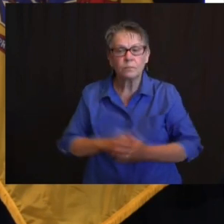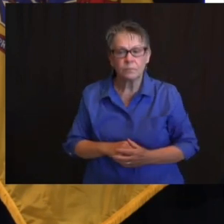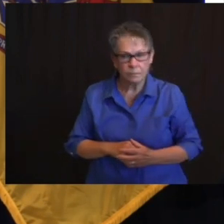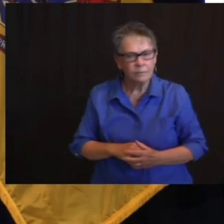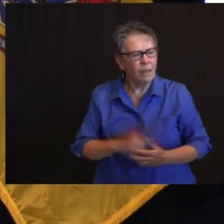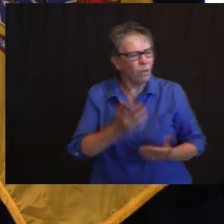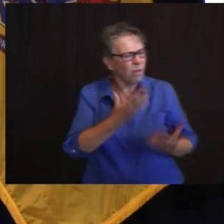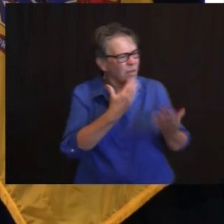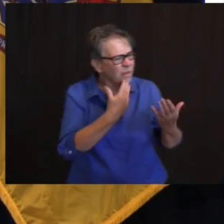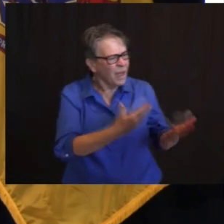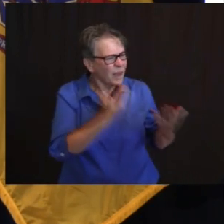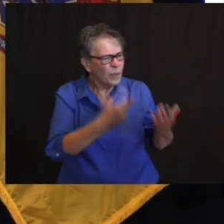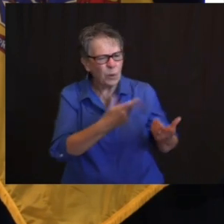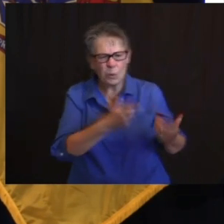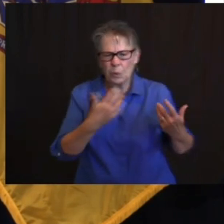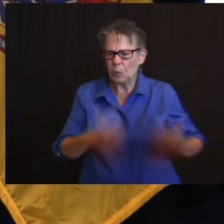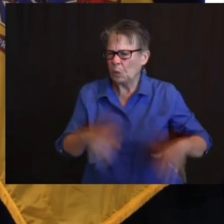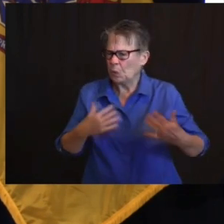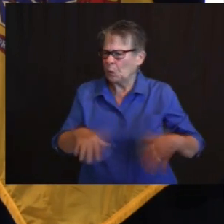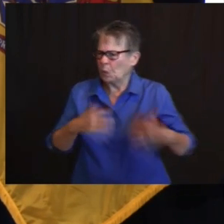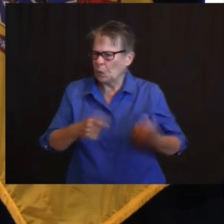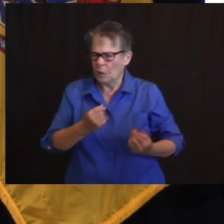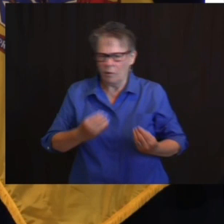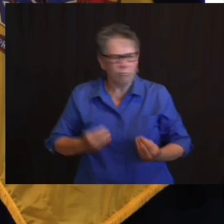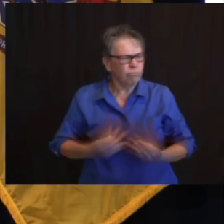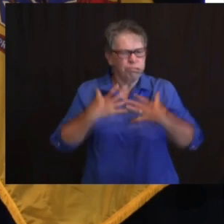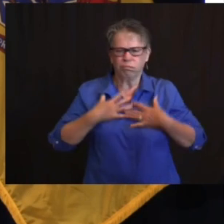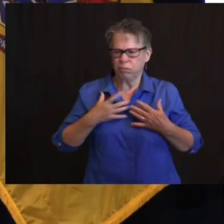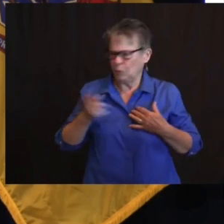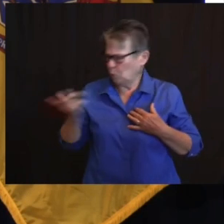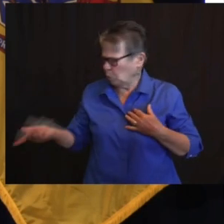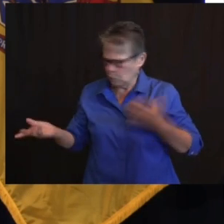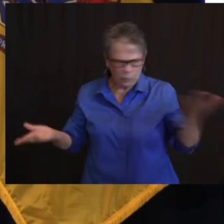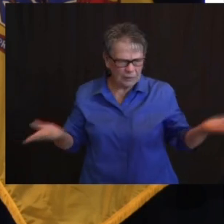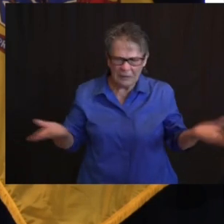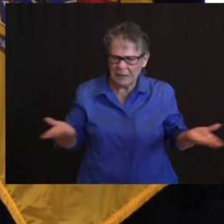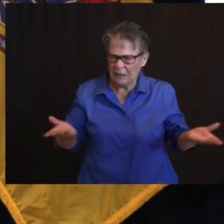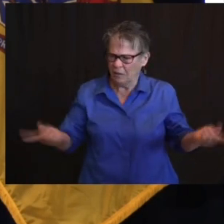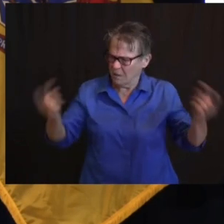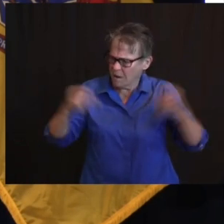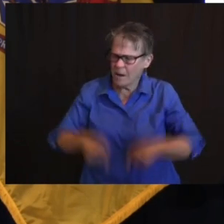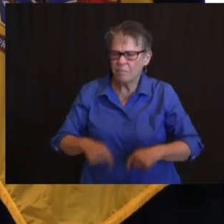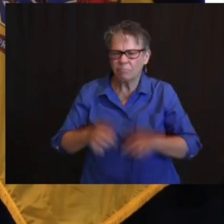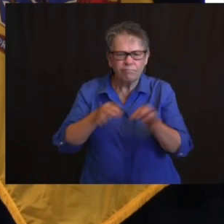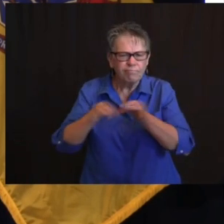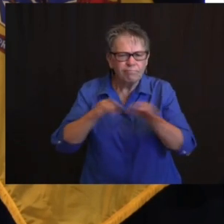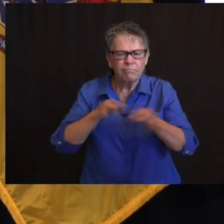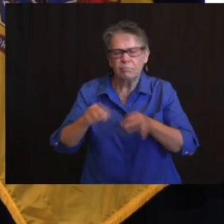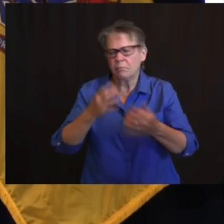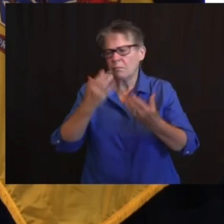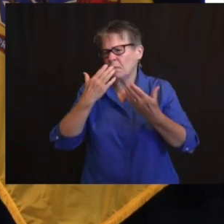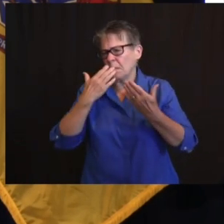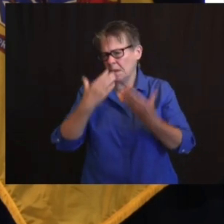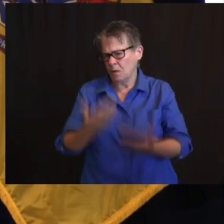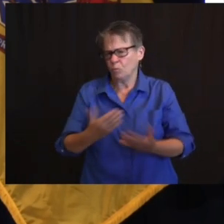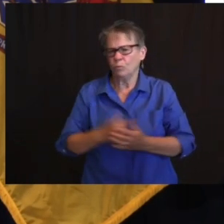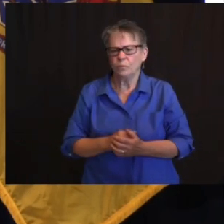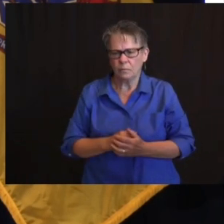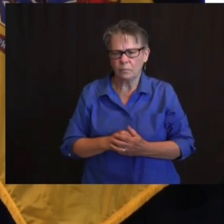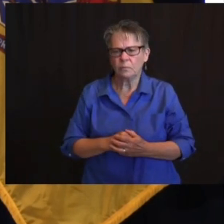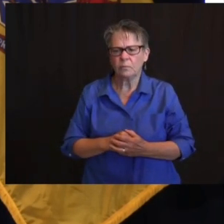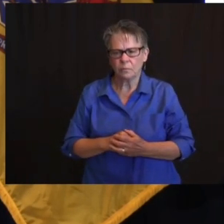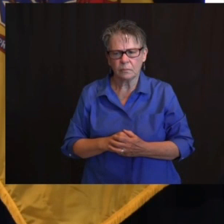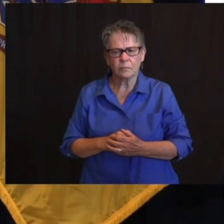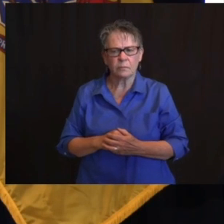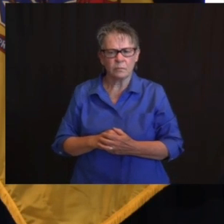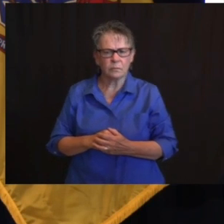with both you and Perry. It's a real treat. I know I speak for Judy and Pat and Ed and the rest of us. I failed to acknowledge Jared Maples, the Director of